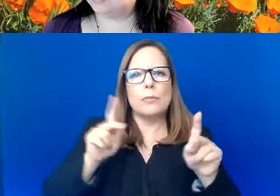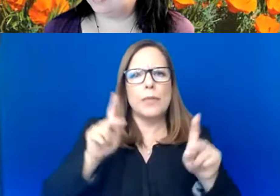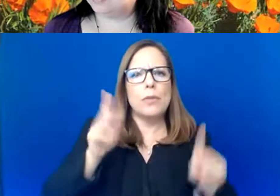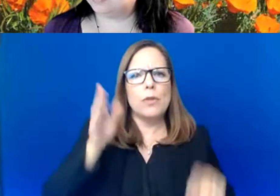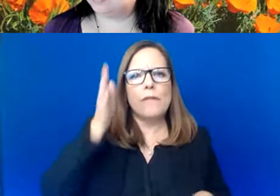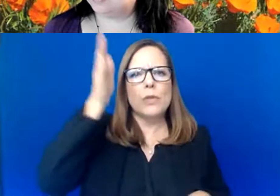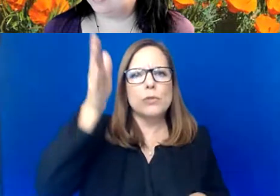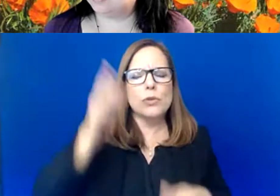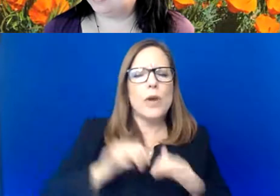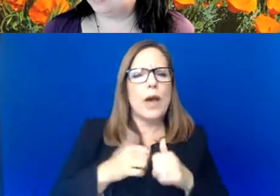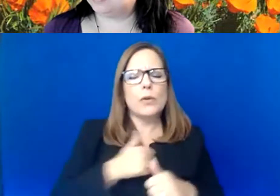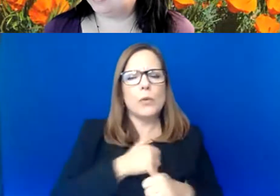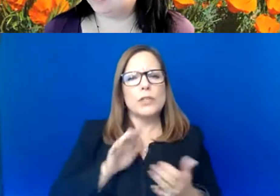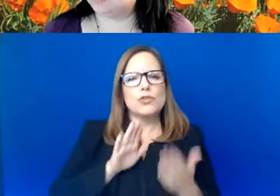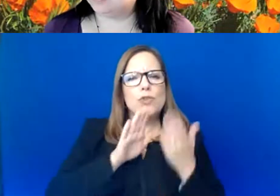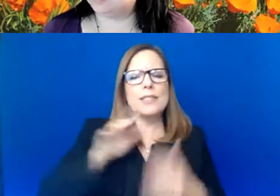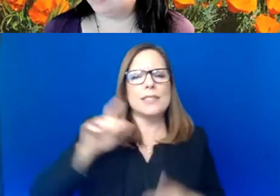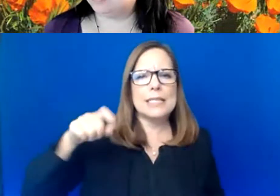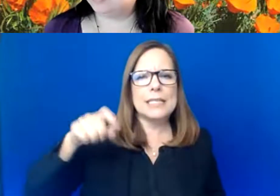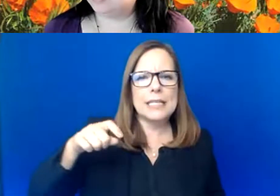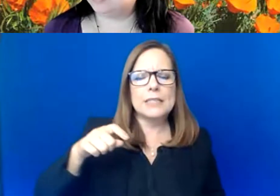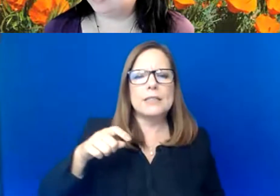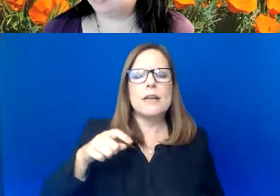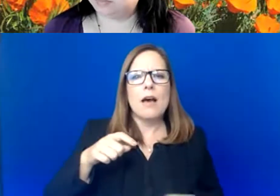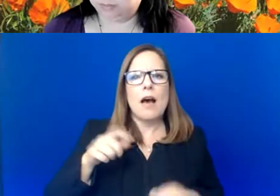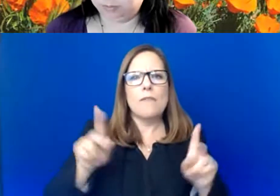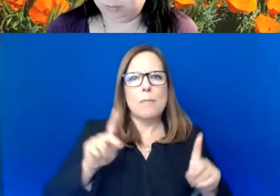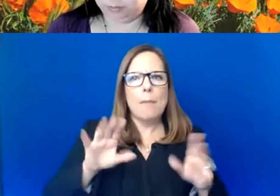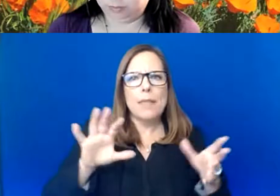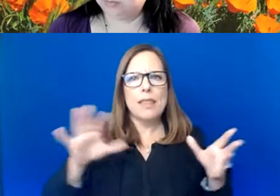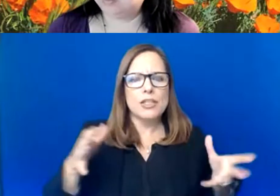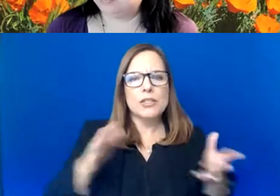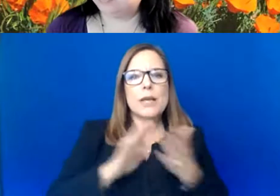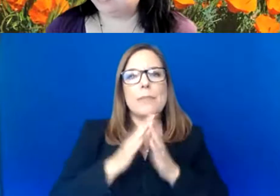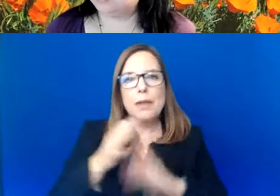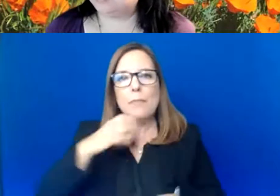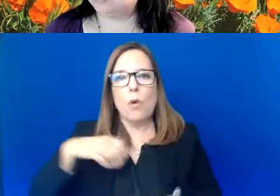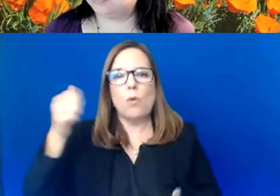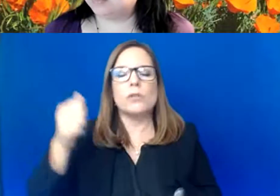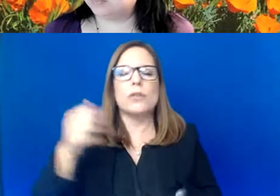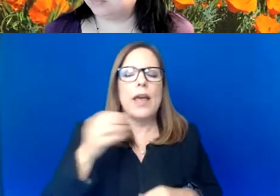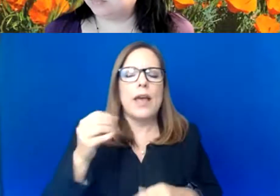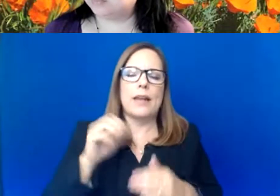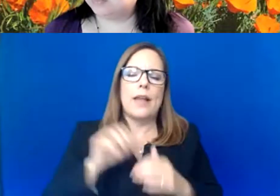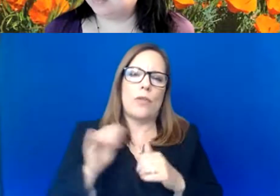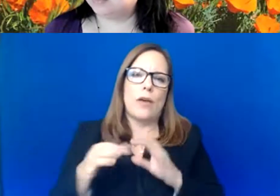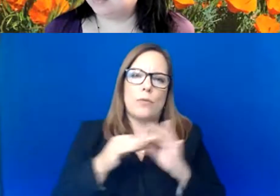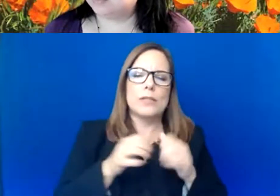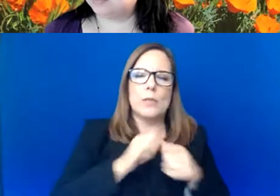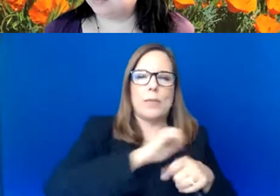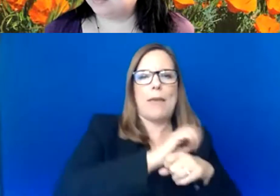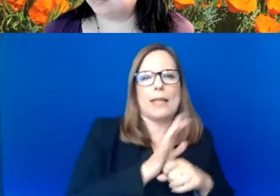aging population with the unique understanding of what happened as a result of the pandemic. So I think there's